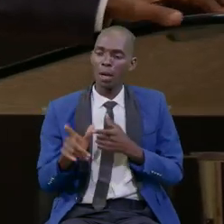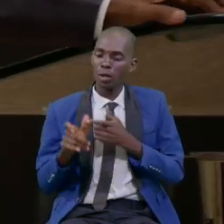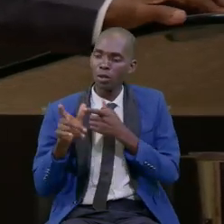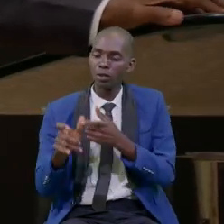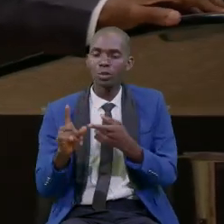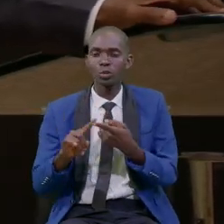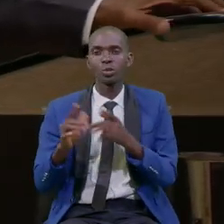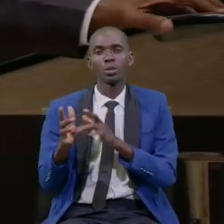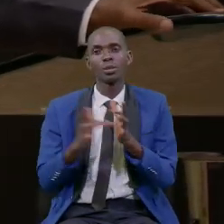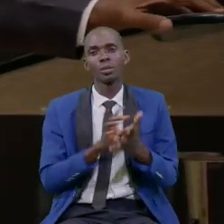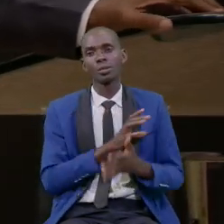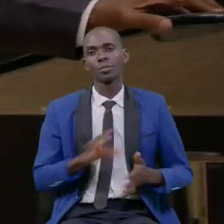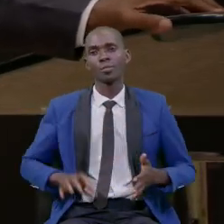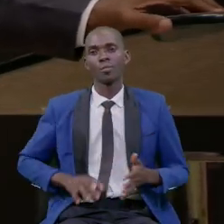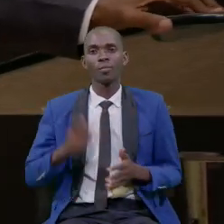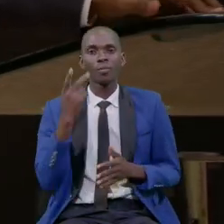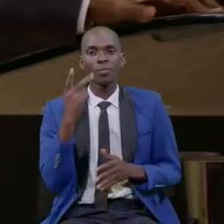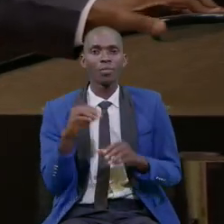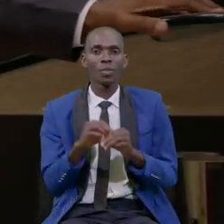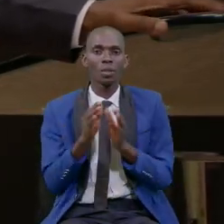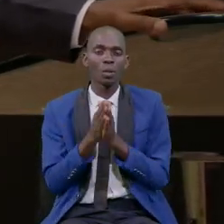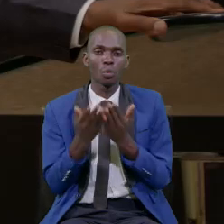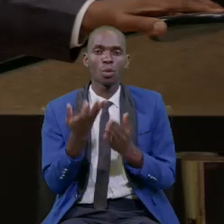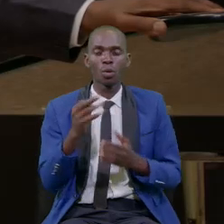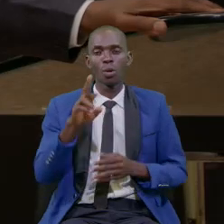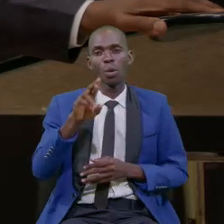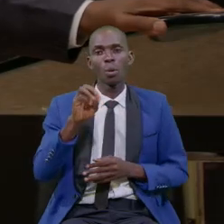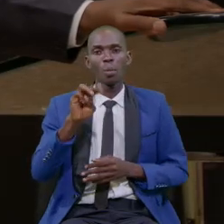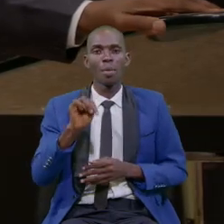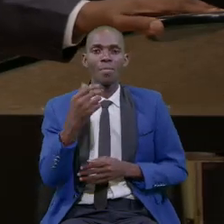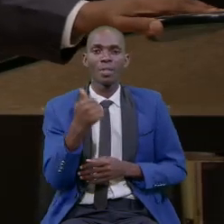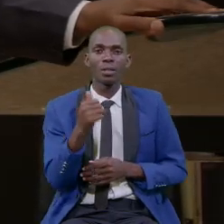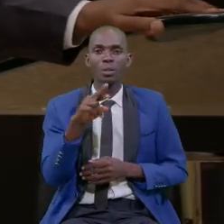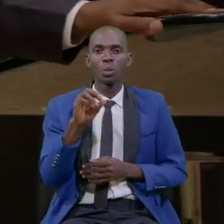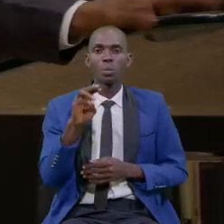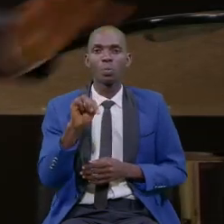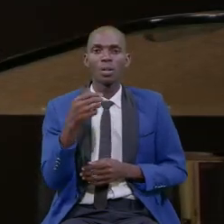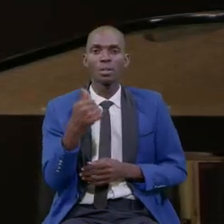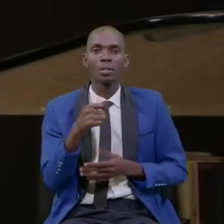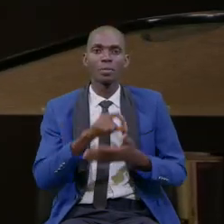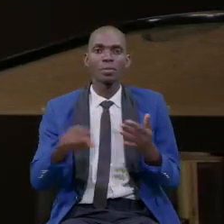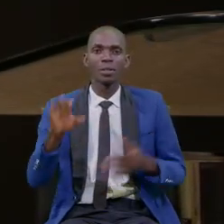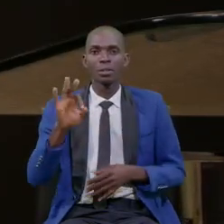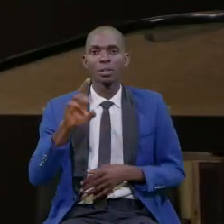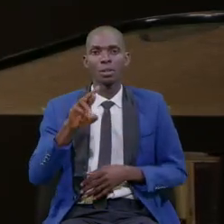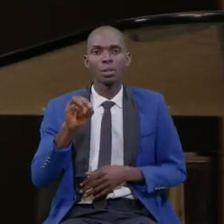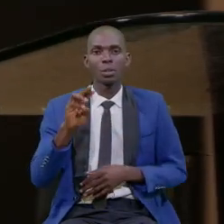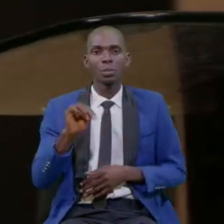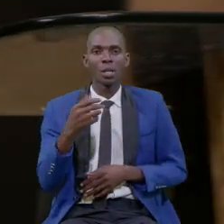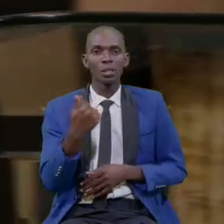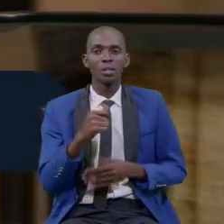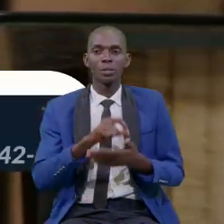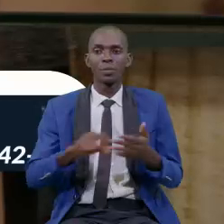Christ. We're told in Romans chapter 10, reading from verse 9. In Romans